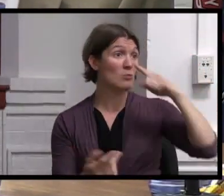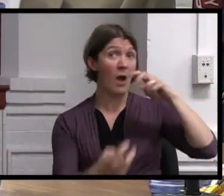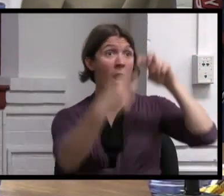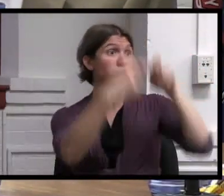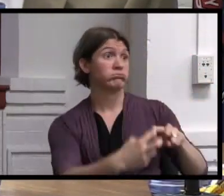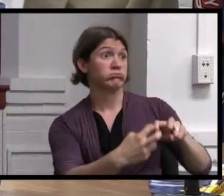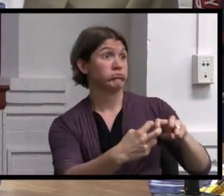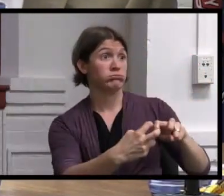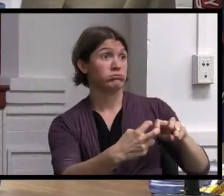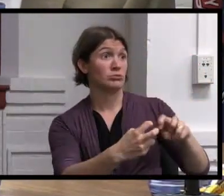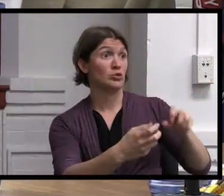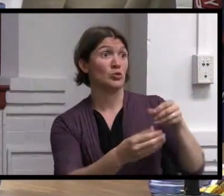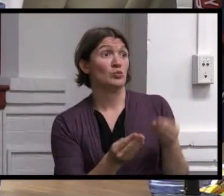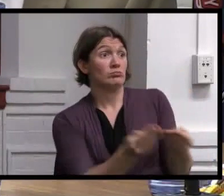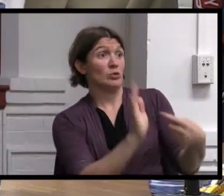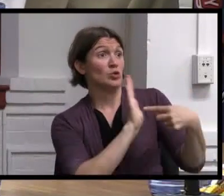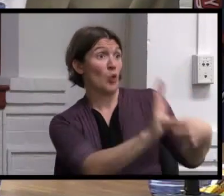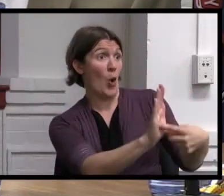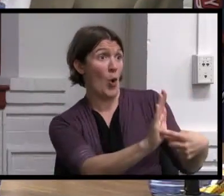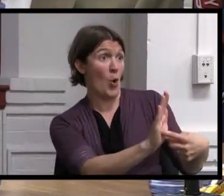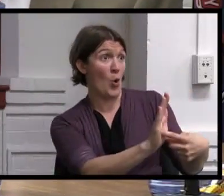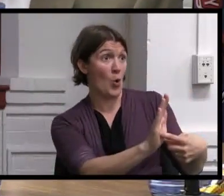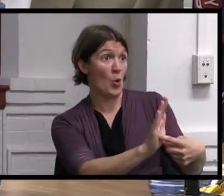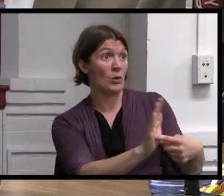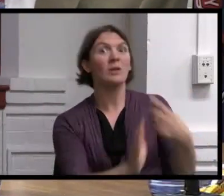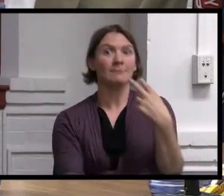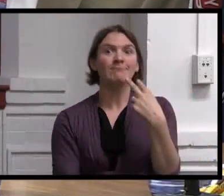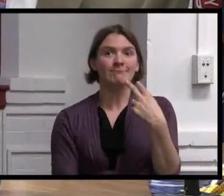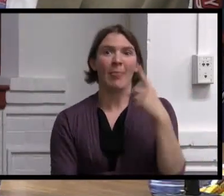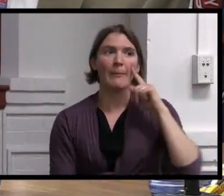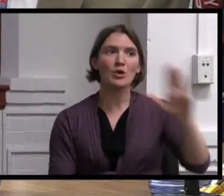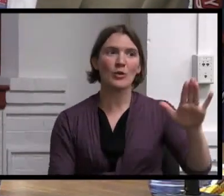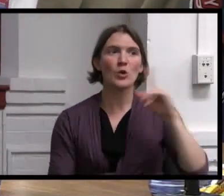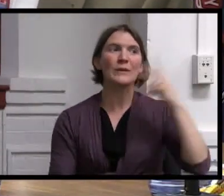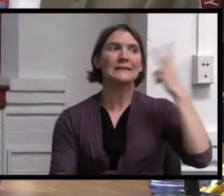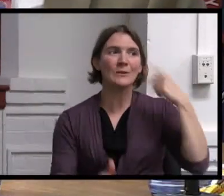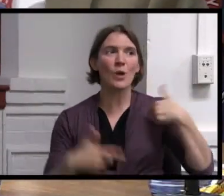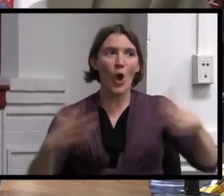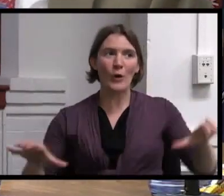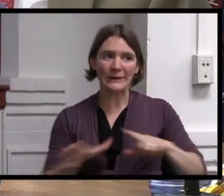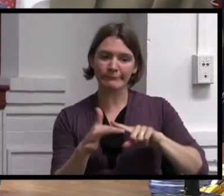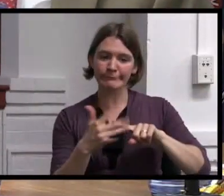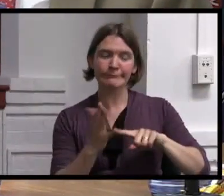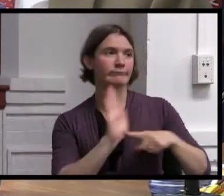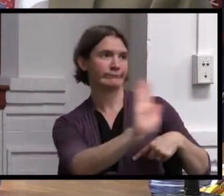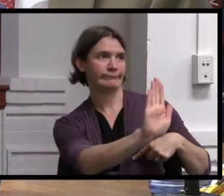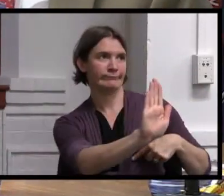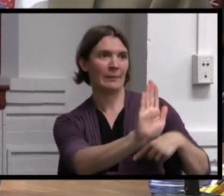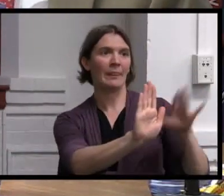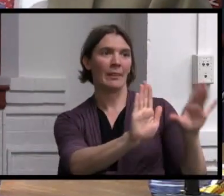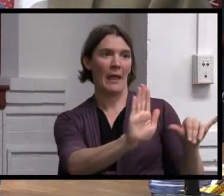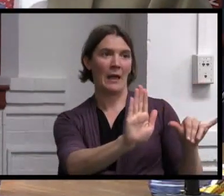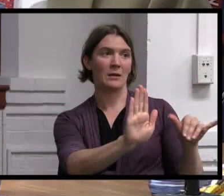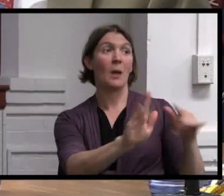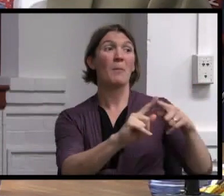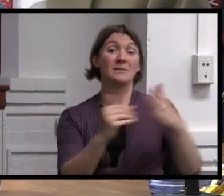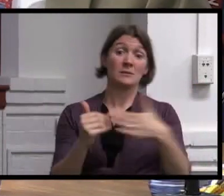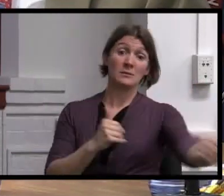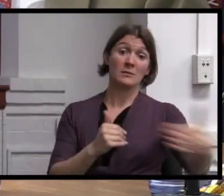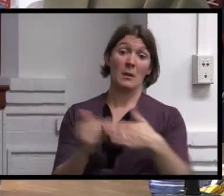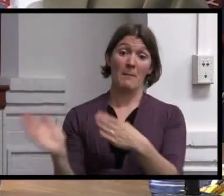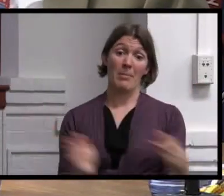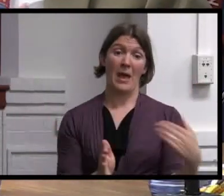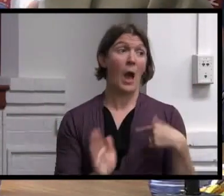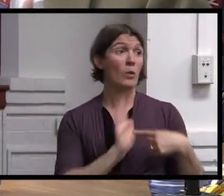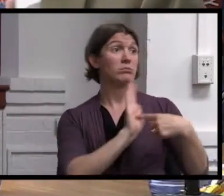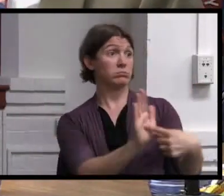you to provide the documentation that was reviewed for the 20th so you can see the follow-up, both the initial follow-up work that was done, and I think even